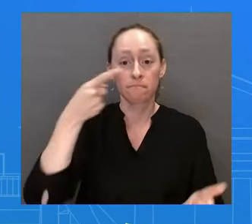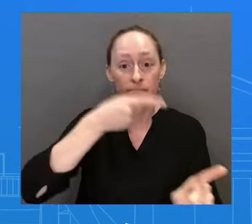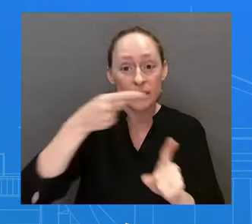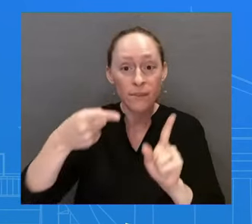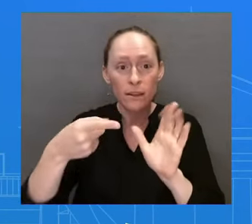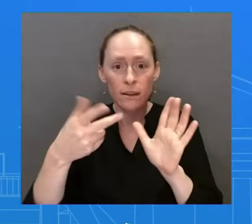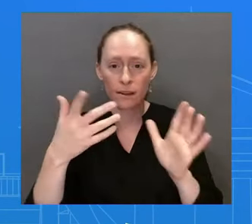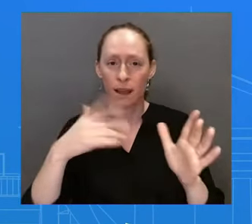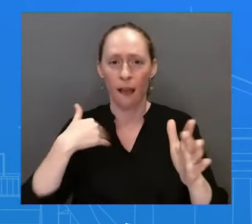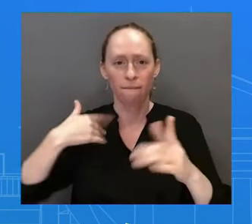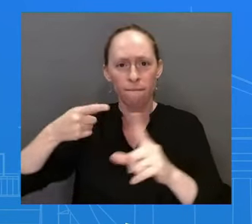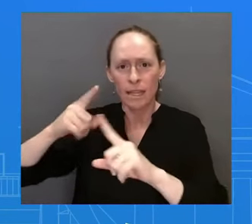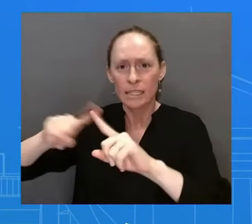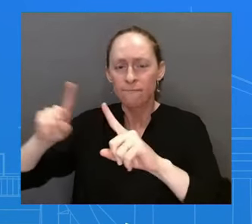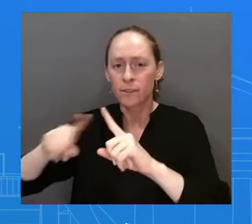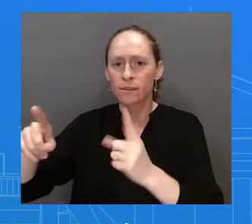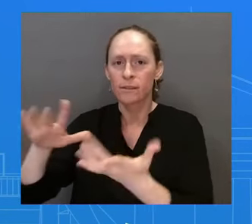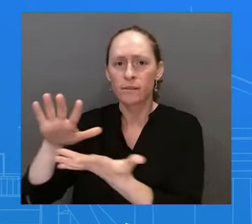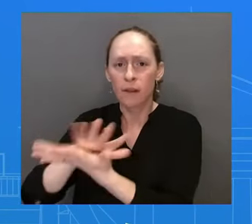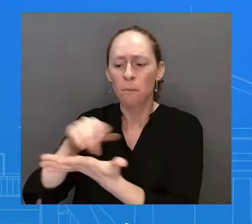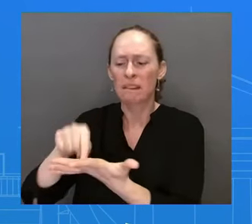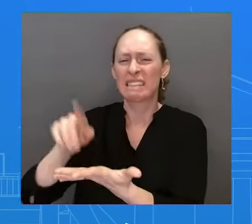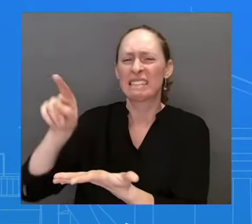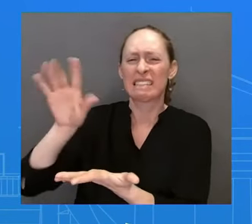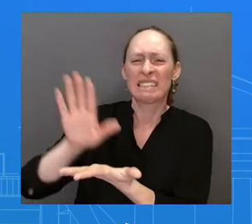Sometimes there's information that